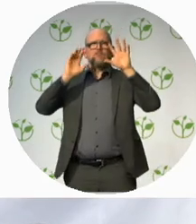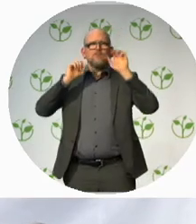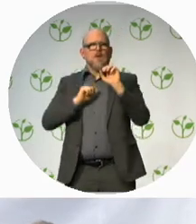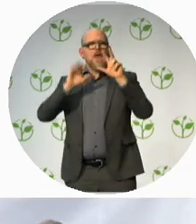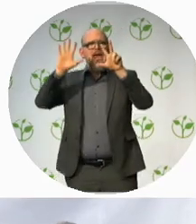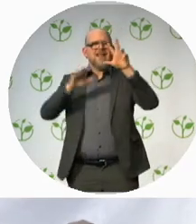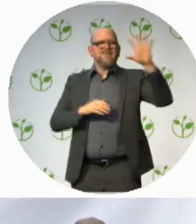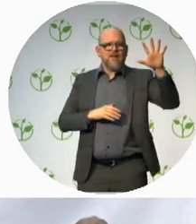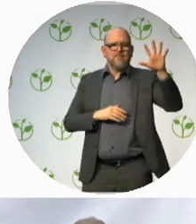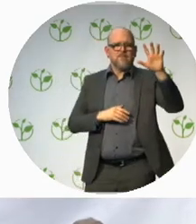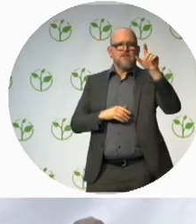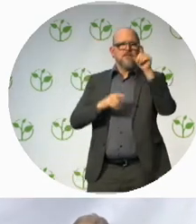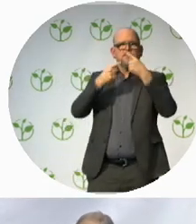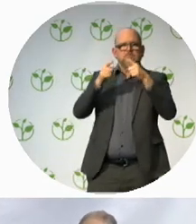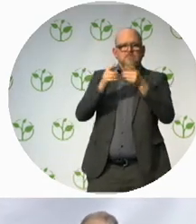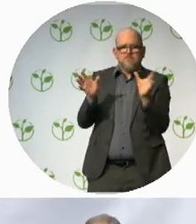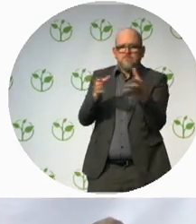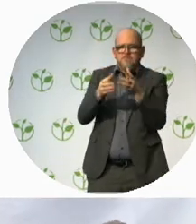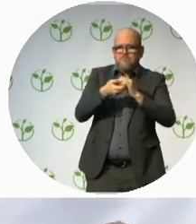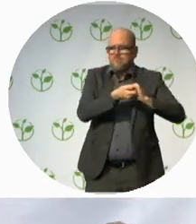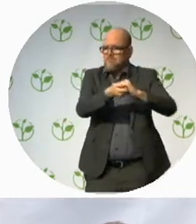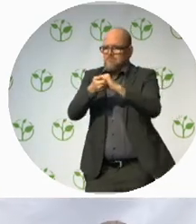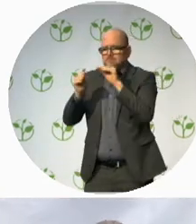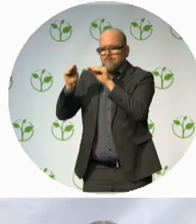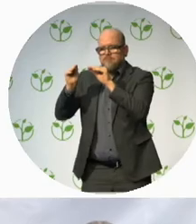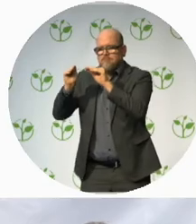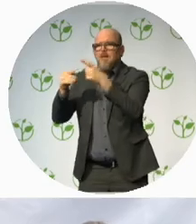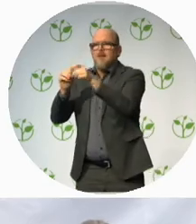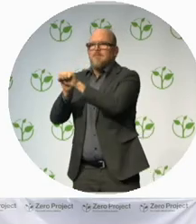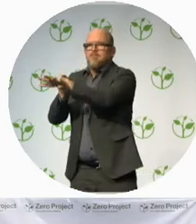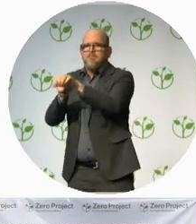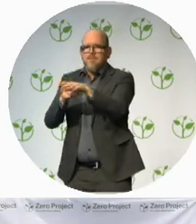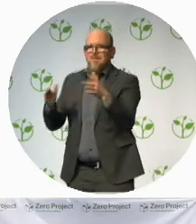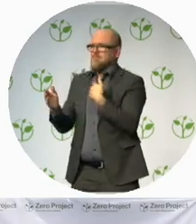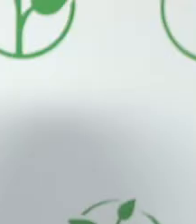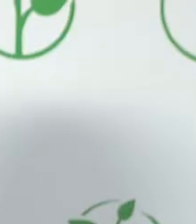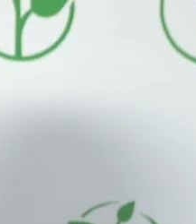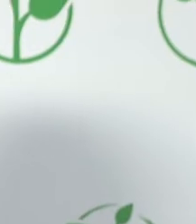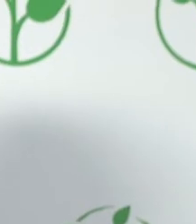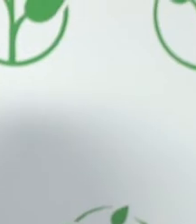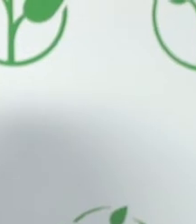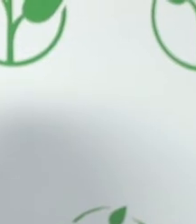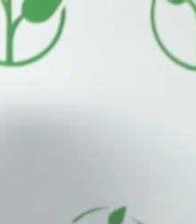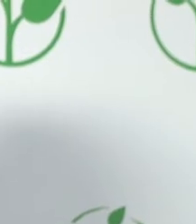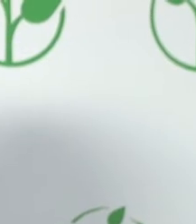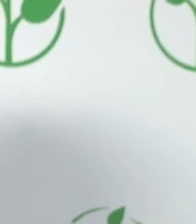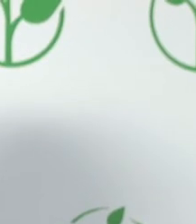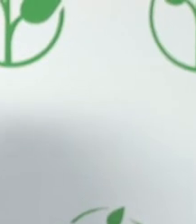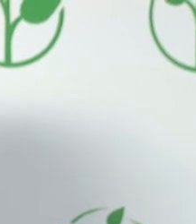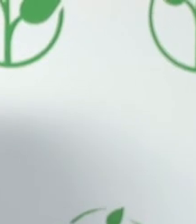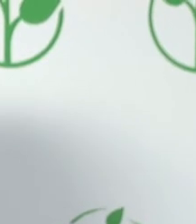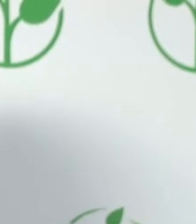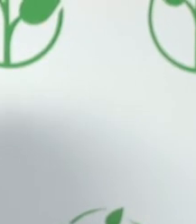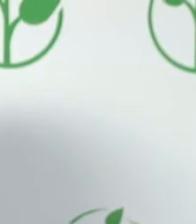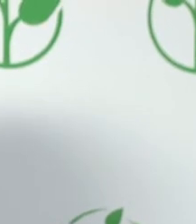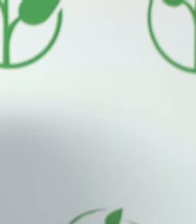communities. By mid of 2017, there are 85 active buddy pairs. I'm Paul Richards. I'm the